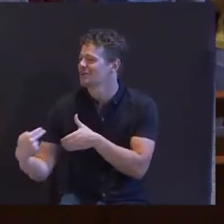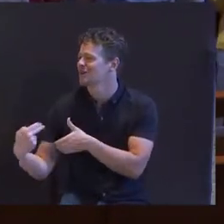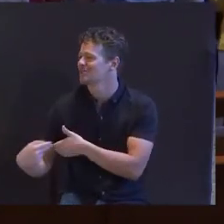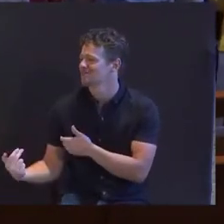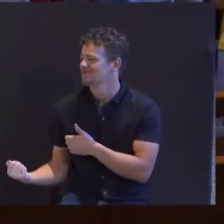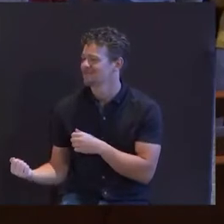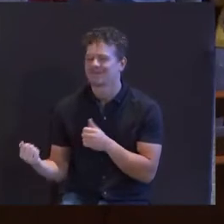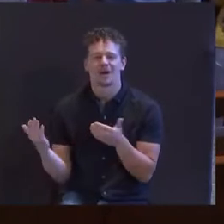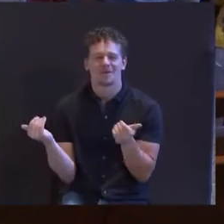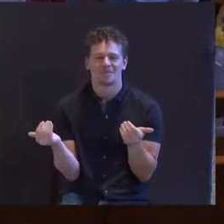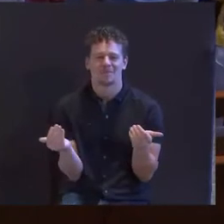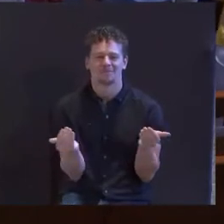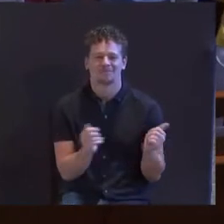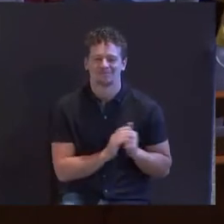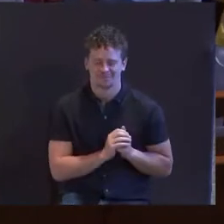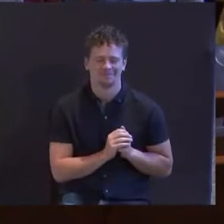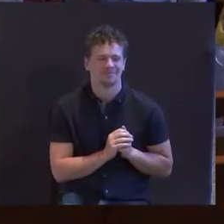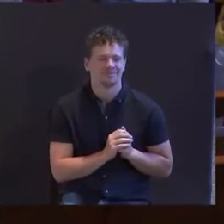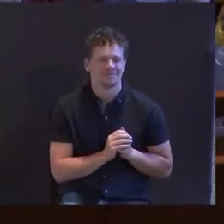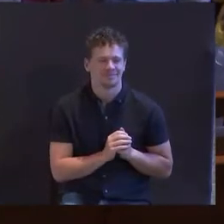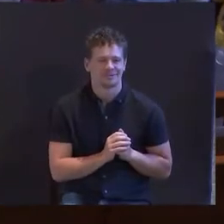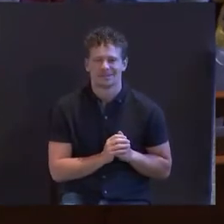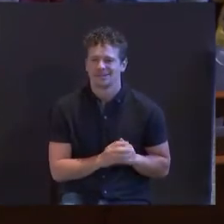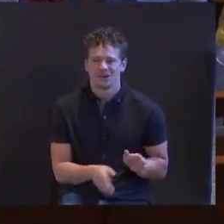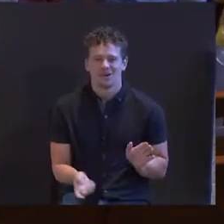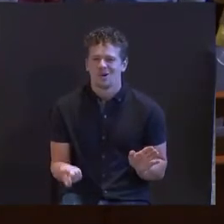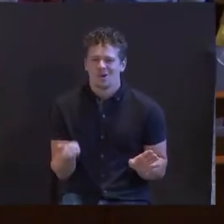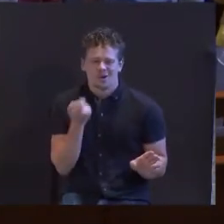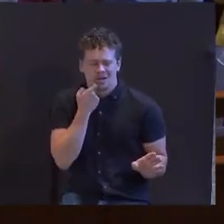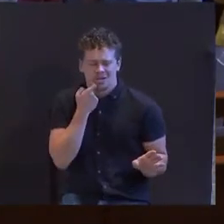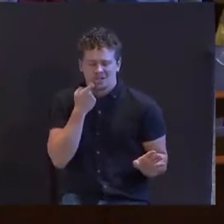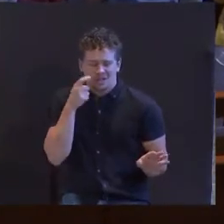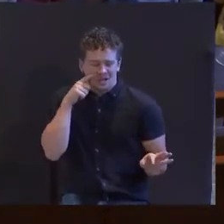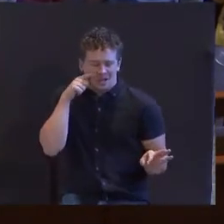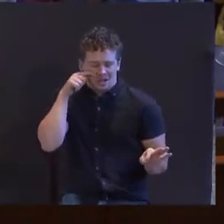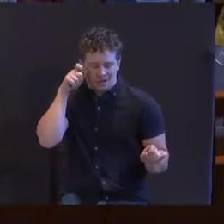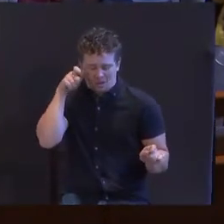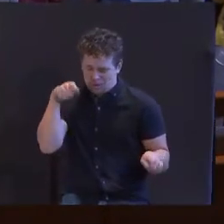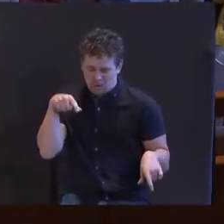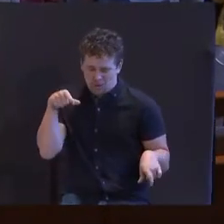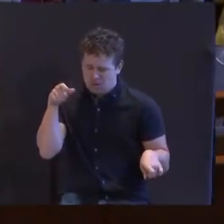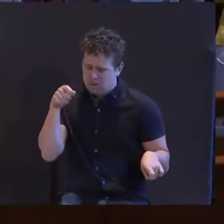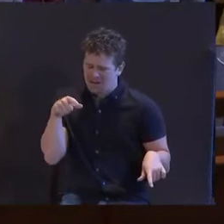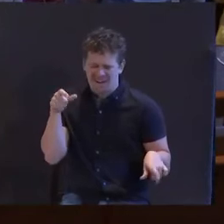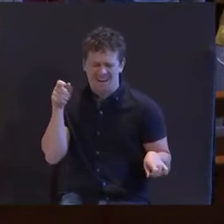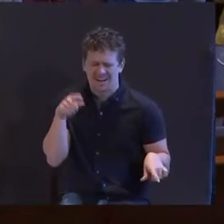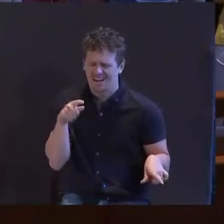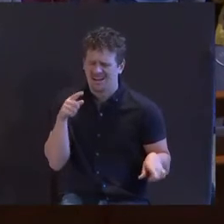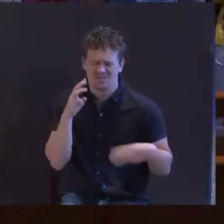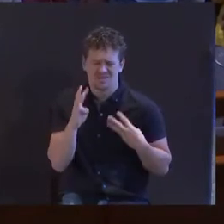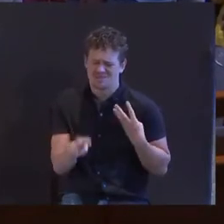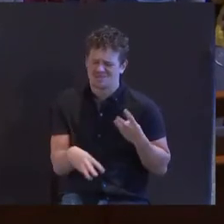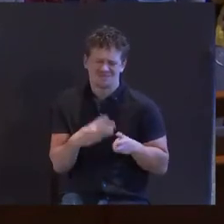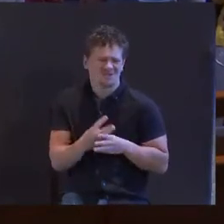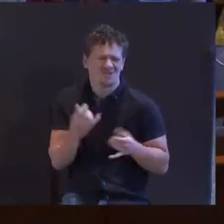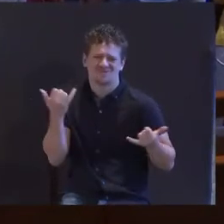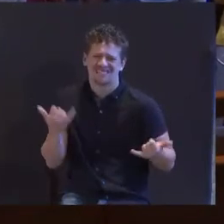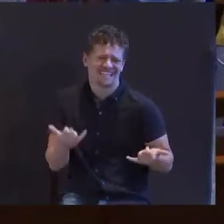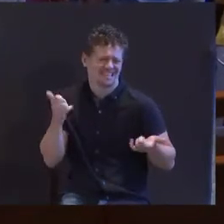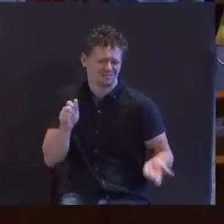Come on the peace train. Oh, I've been crying lately, thinking about the world as it